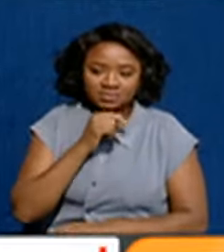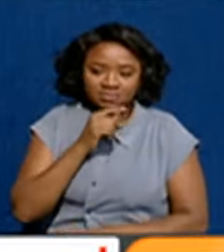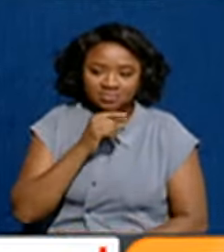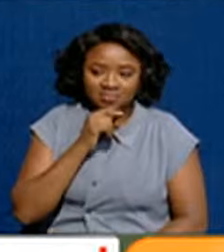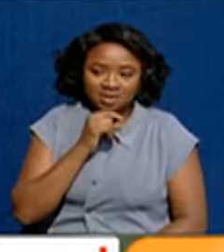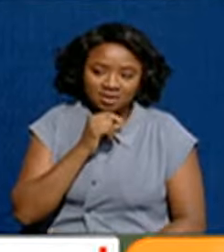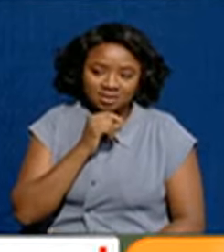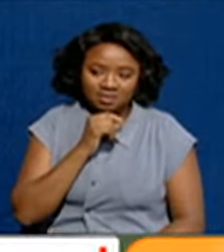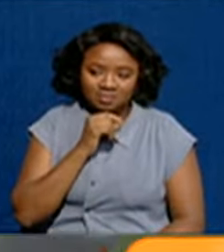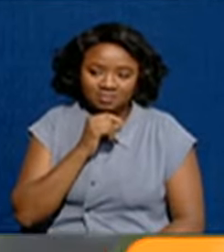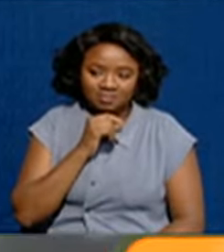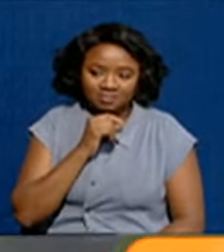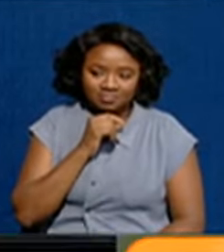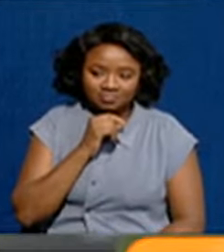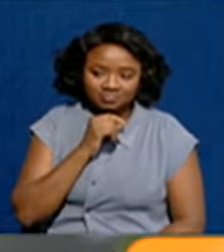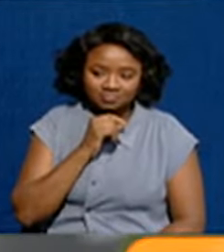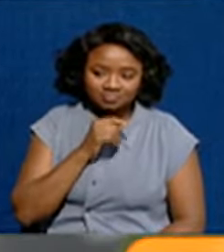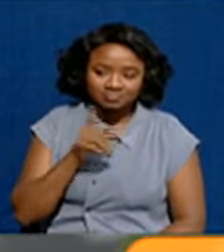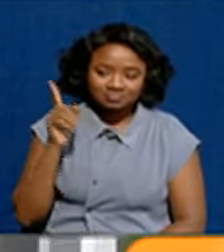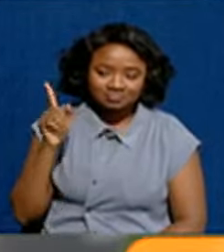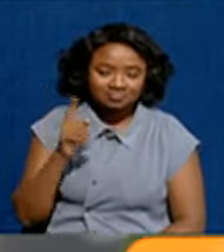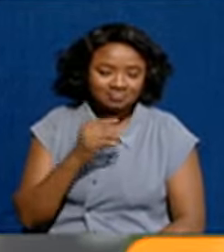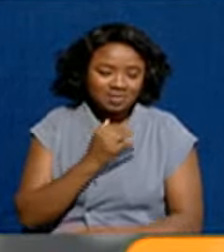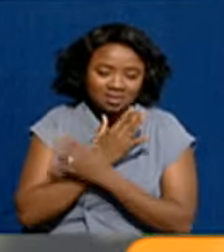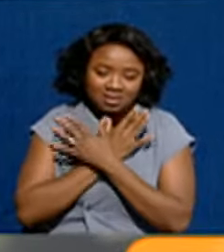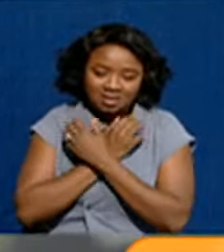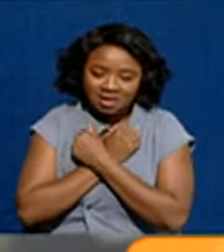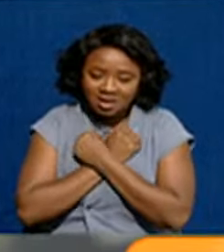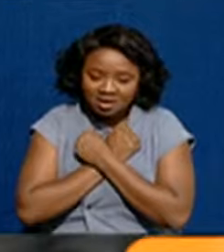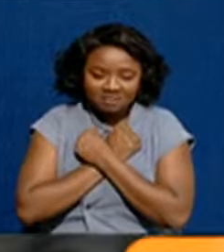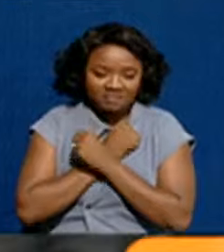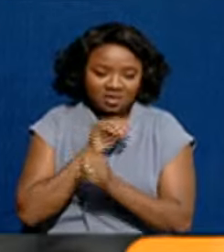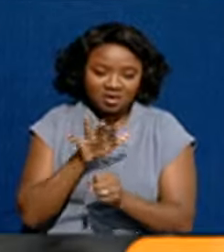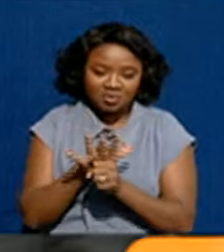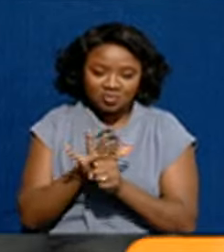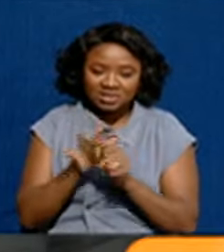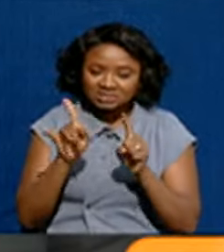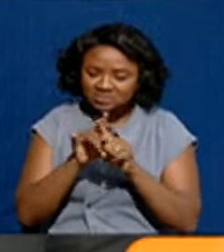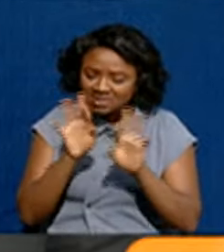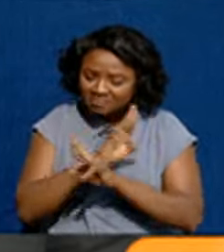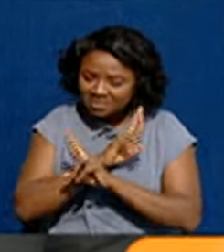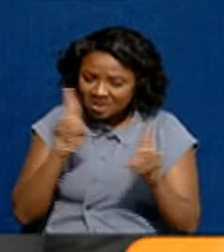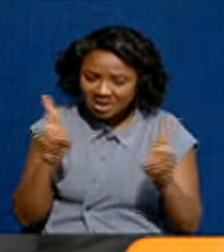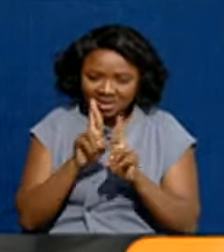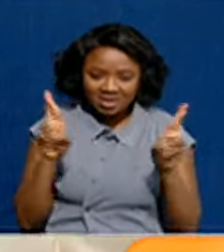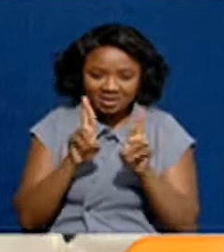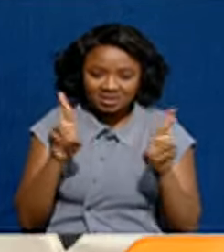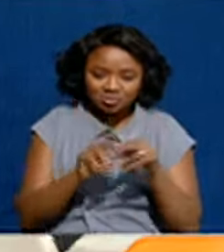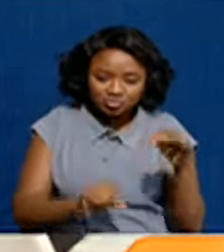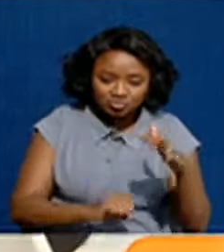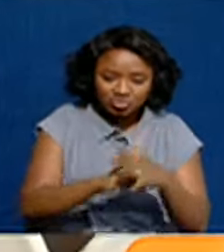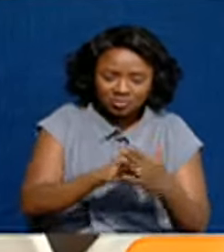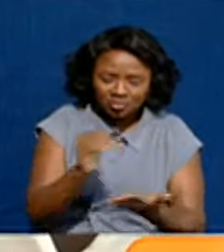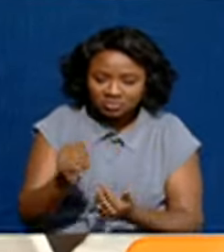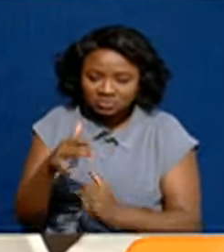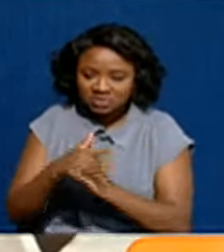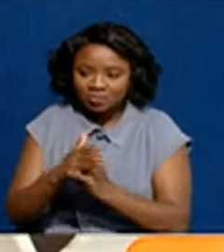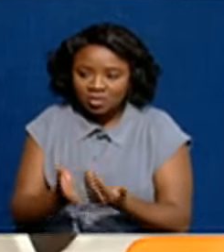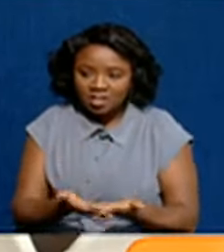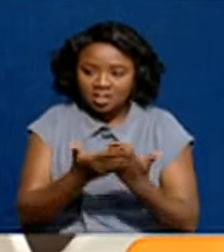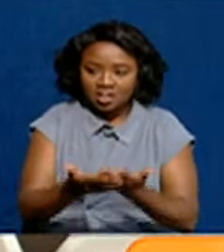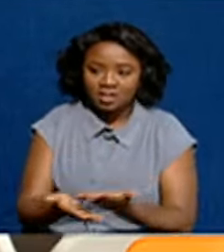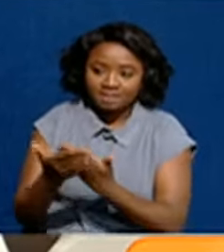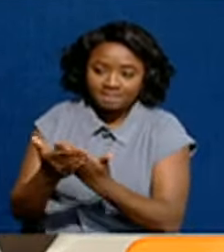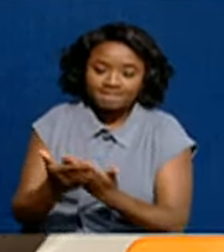family described Oyier as a loving person with unwavering willingness to lend a helping hand. His widow, Dina